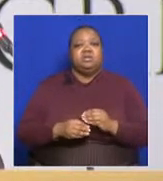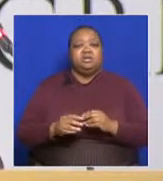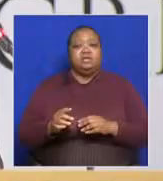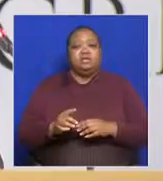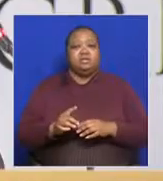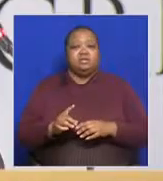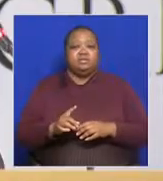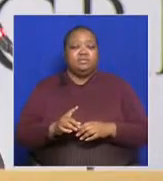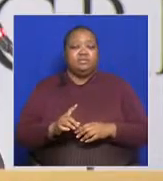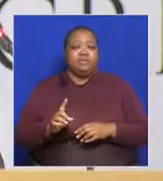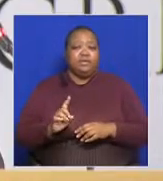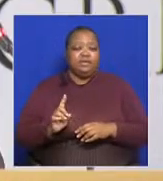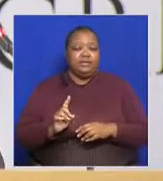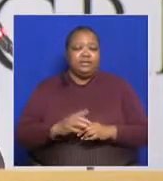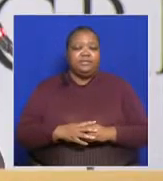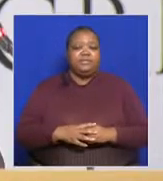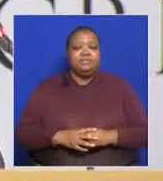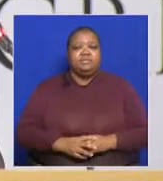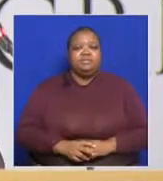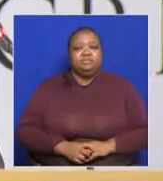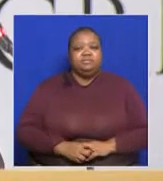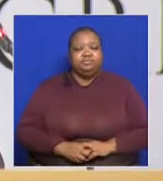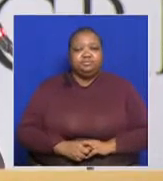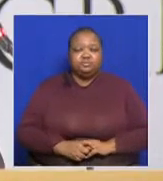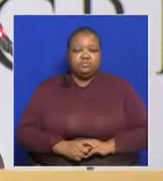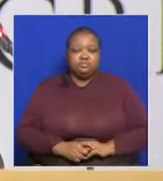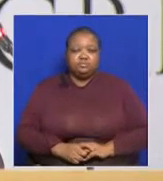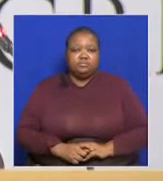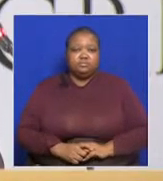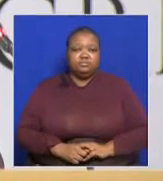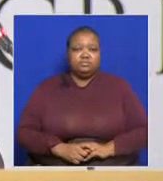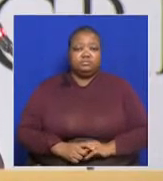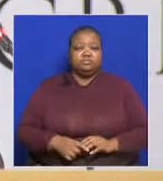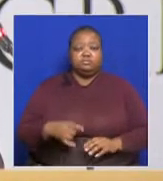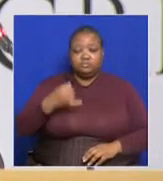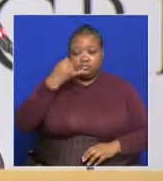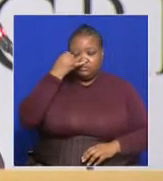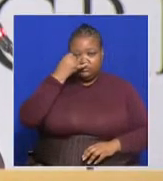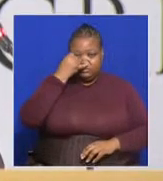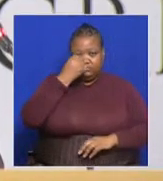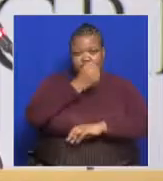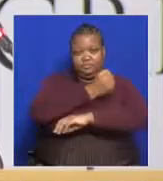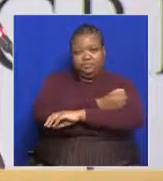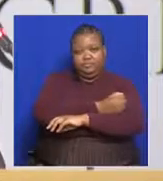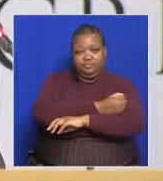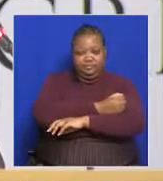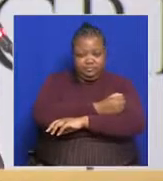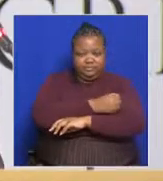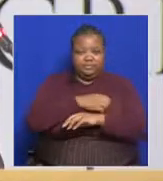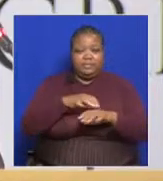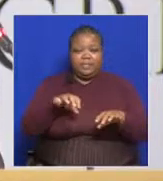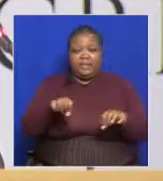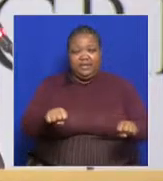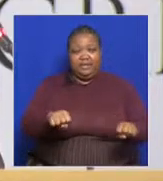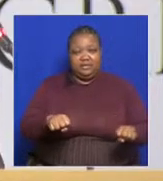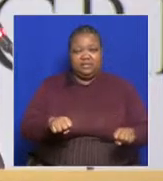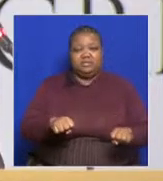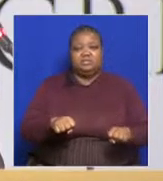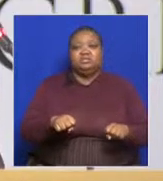the Commission. Drug busts went on even in the absence of Carl